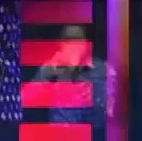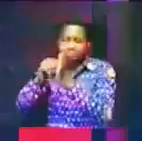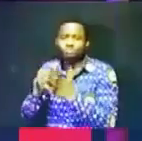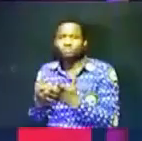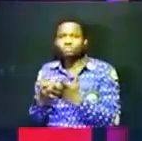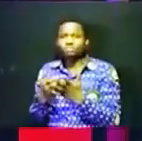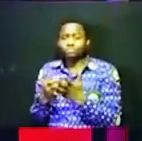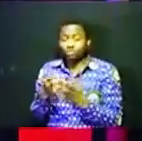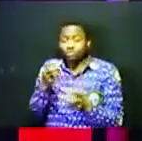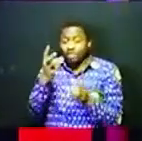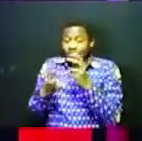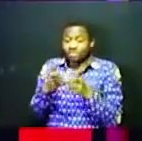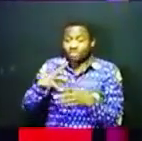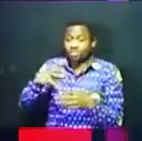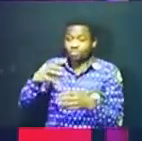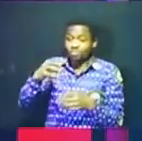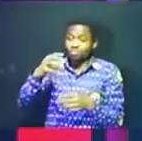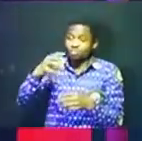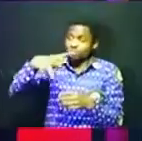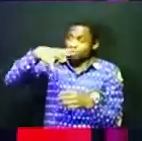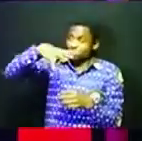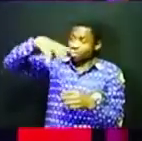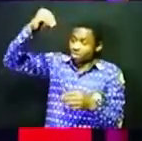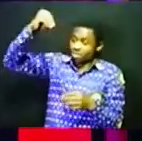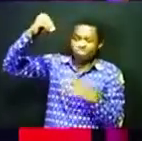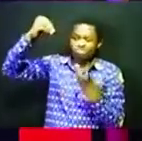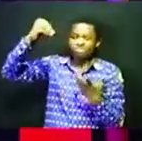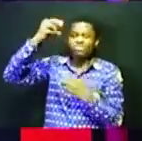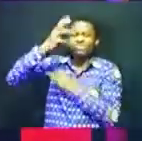radiate marital happiness and optimism.